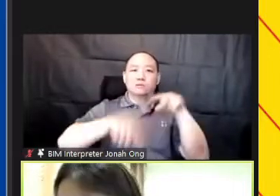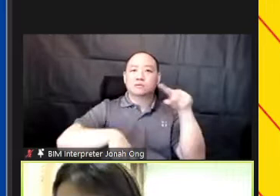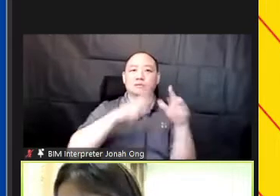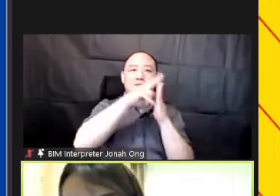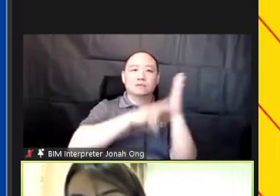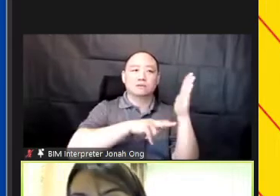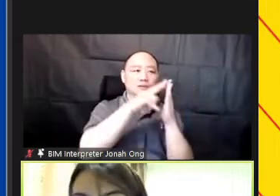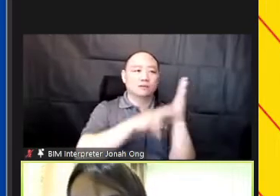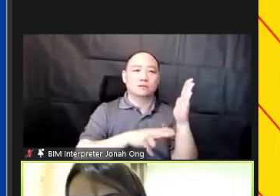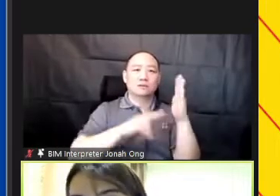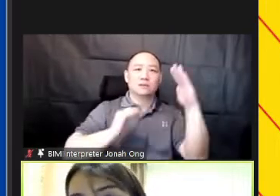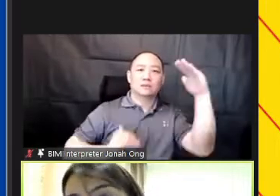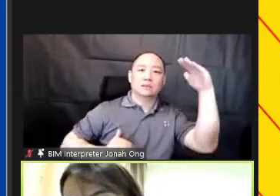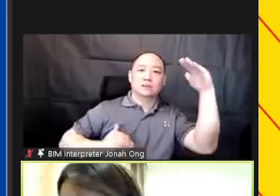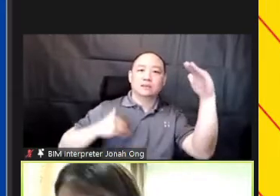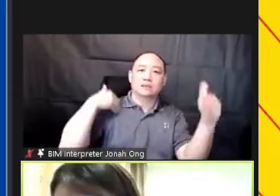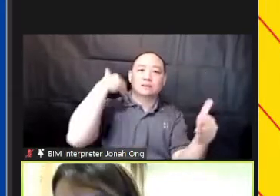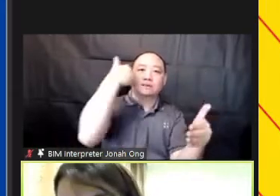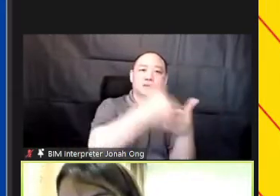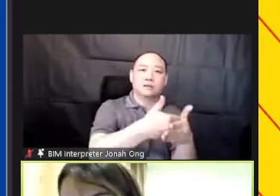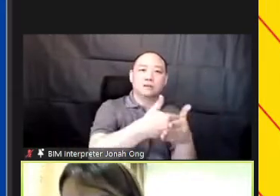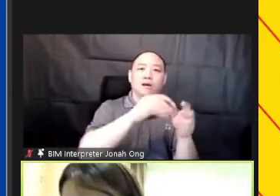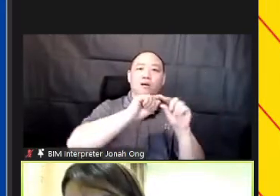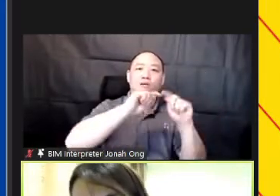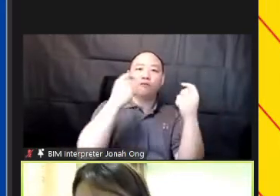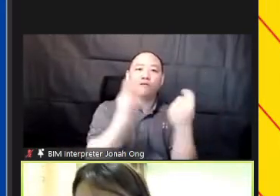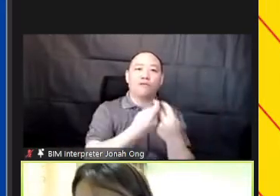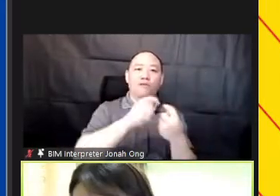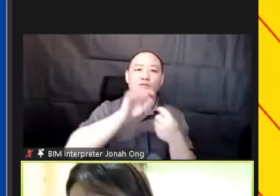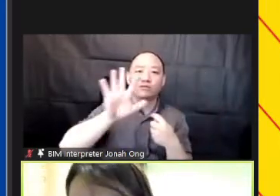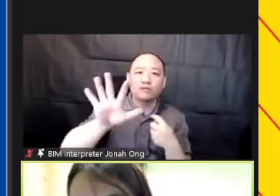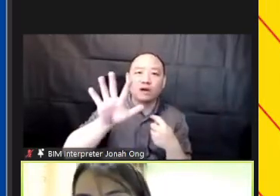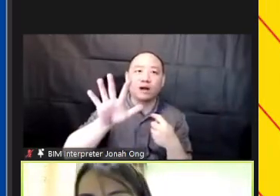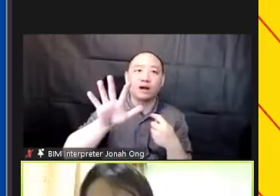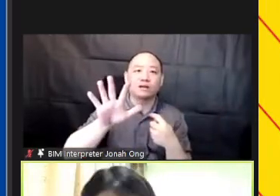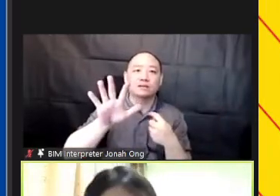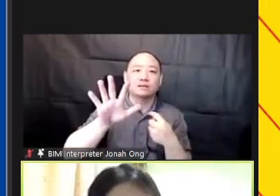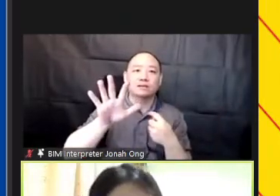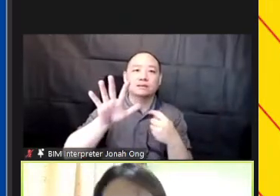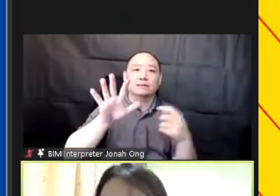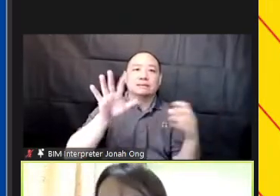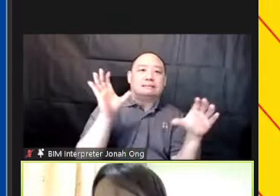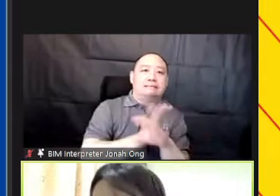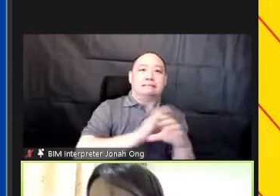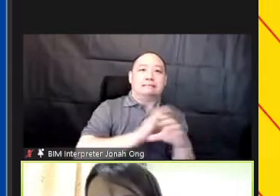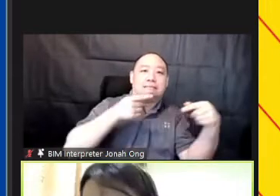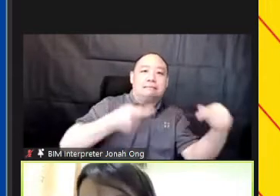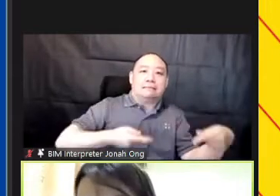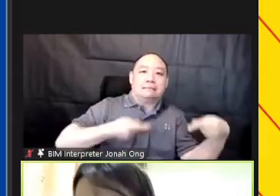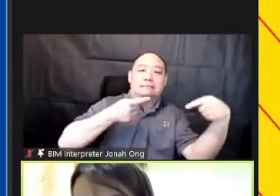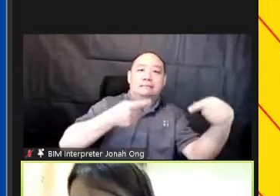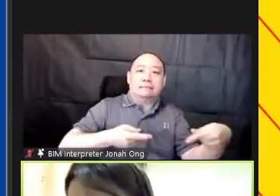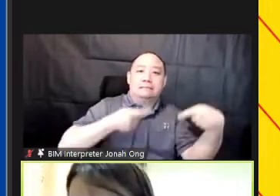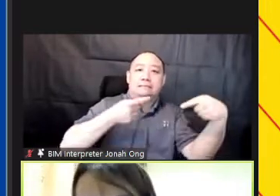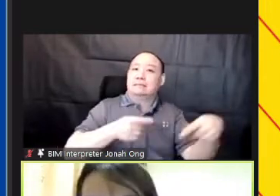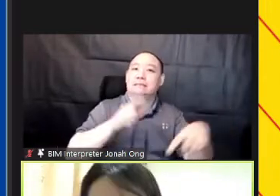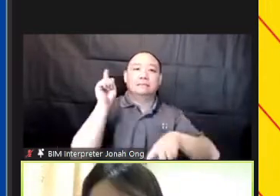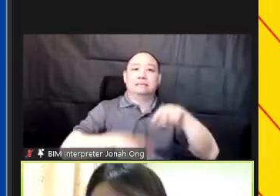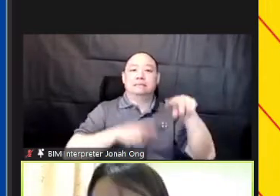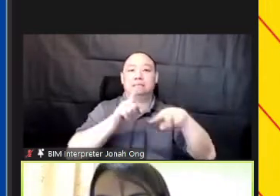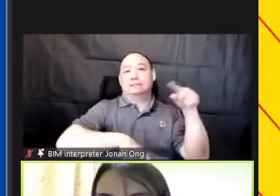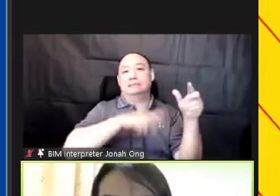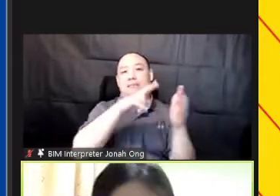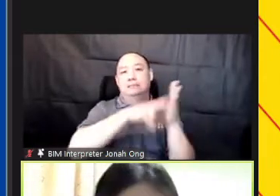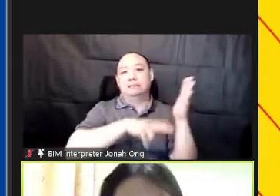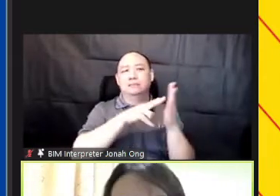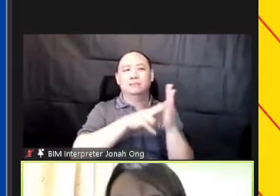Form 5, a lot of them still struggled with basic literacy. And I asked myself this, how is this even fair that the